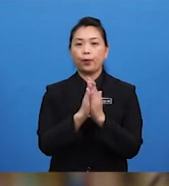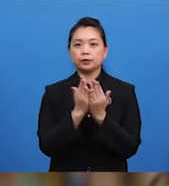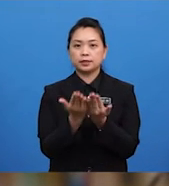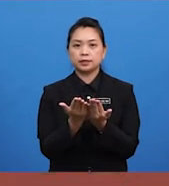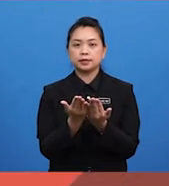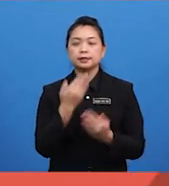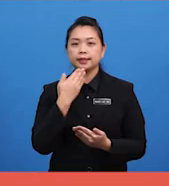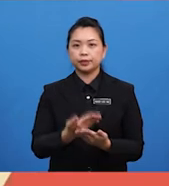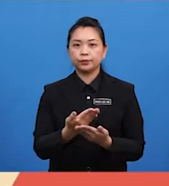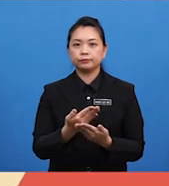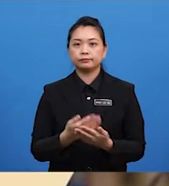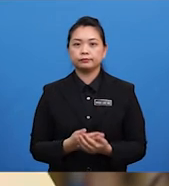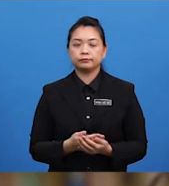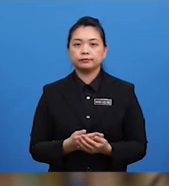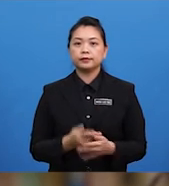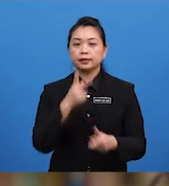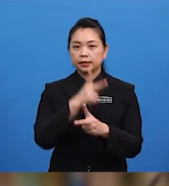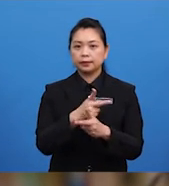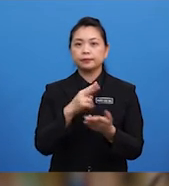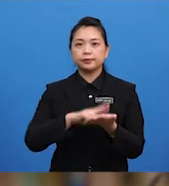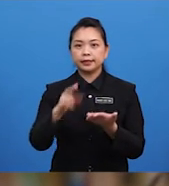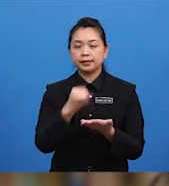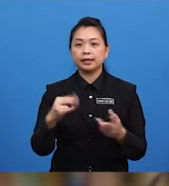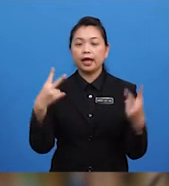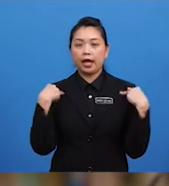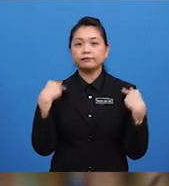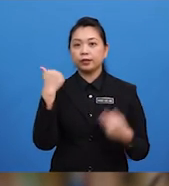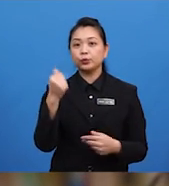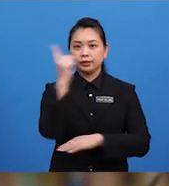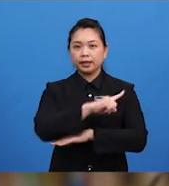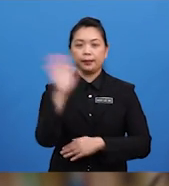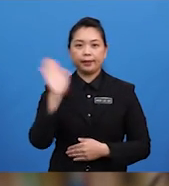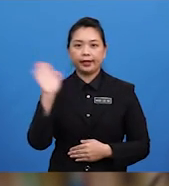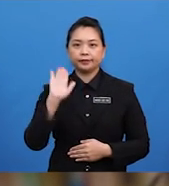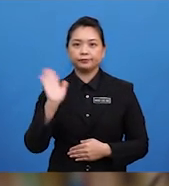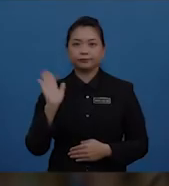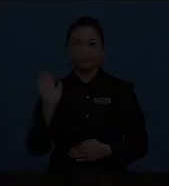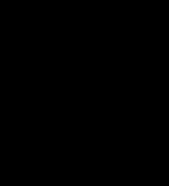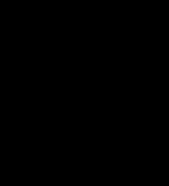books. Thank you. Keep reading. Have a good day. Bye.